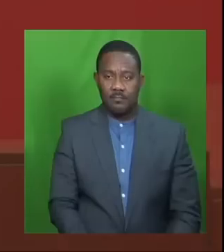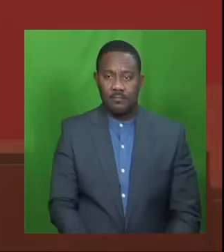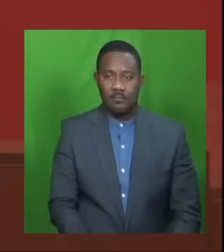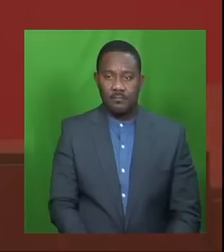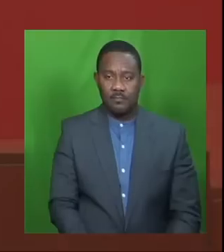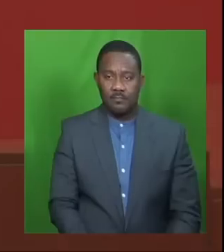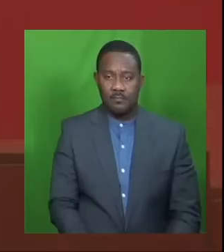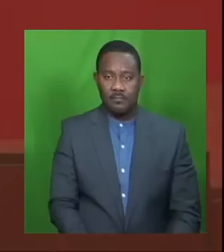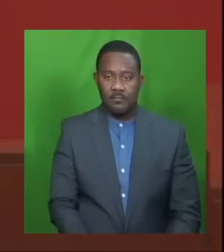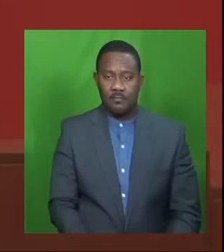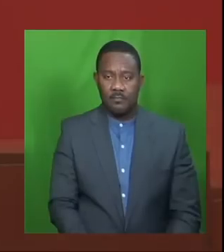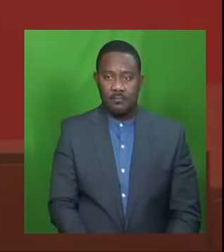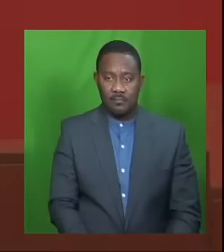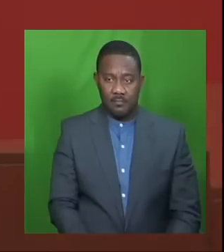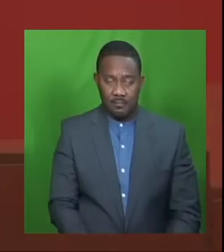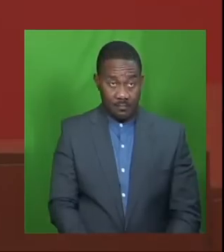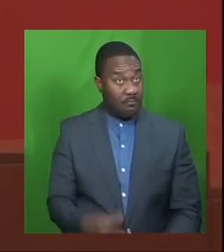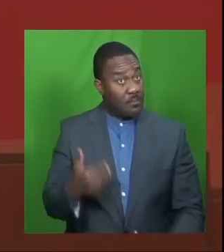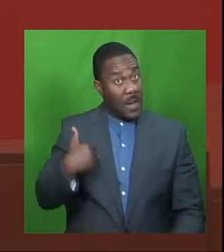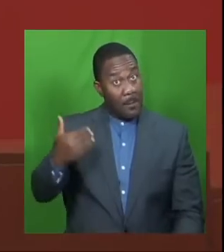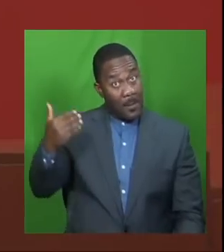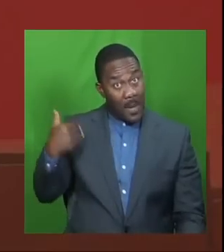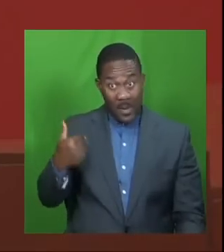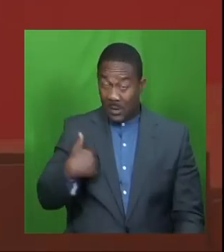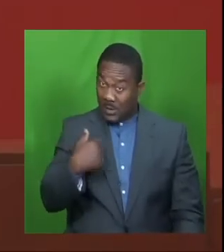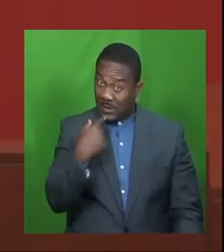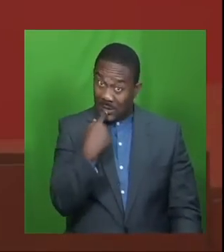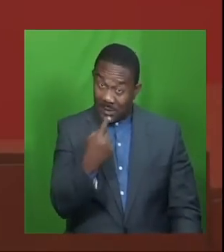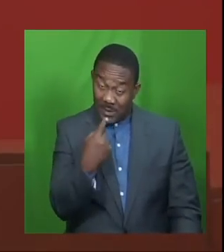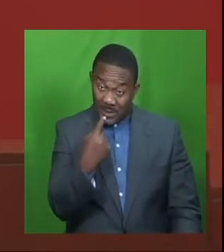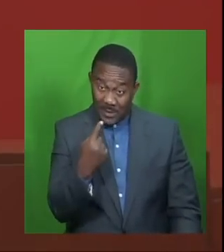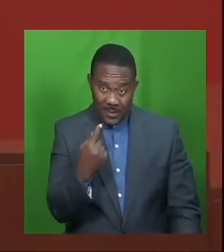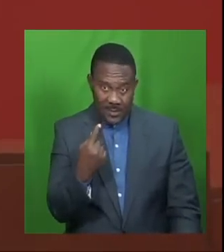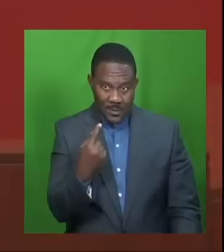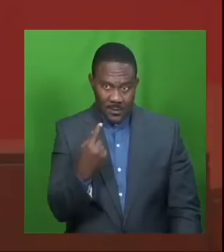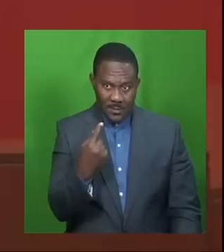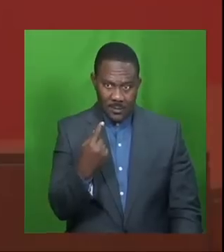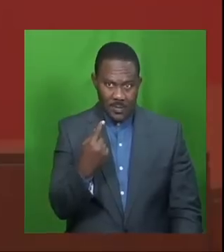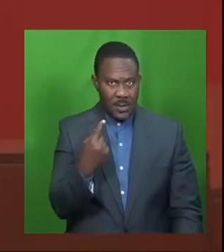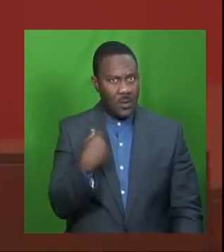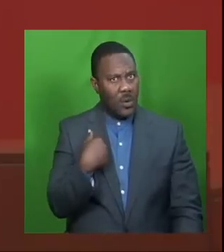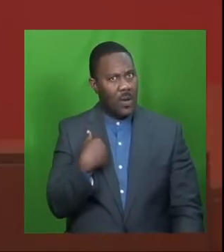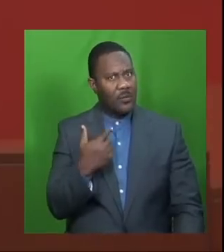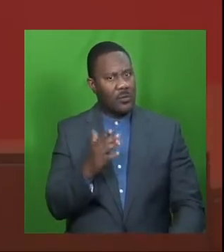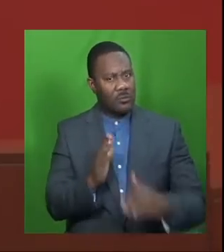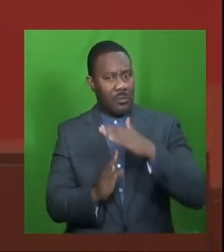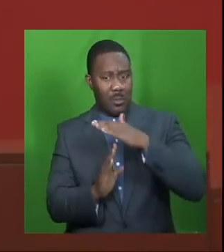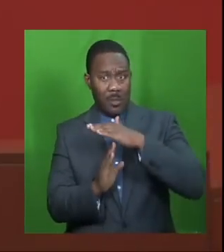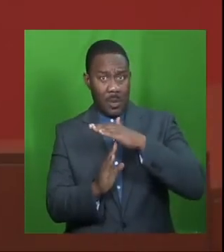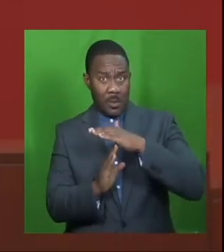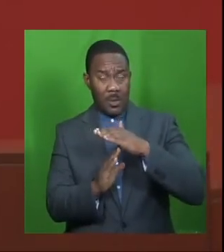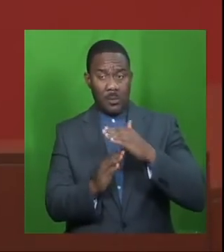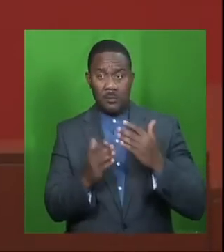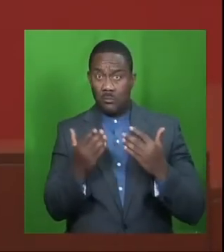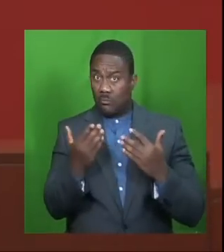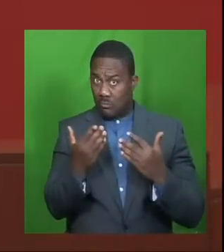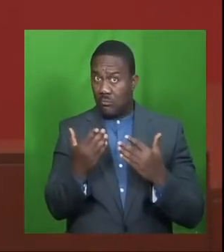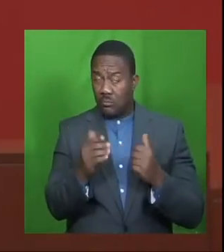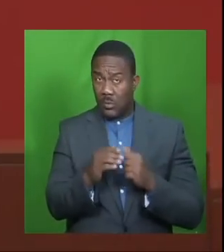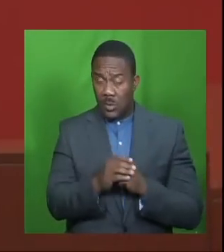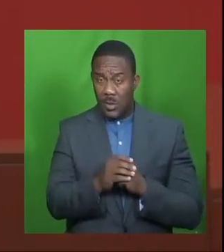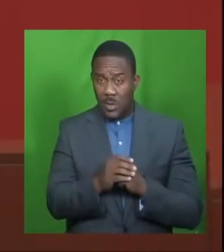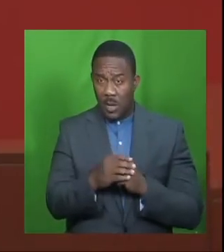Honorable members, as I indicated earlier on, I think we will have to suspend sitting. There is some urgent